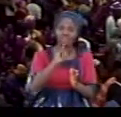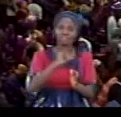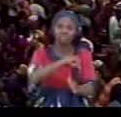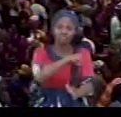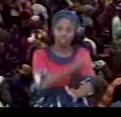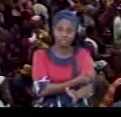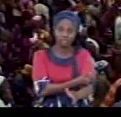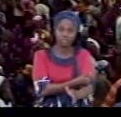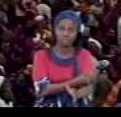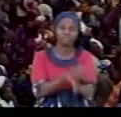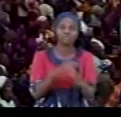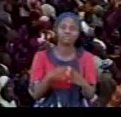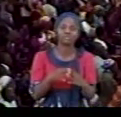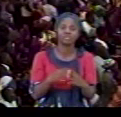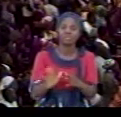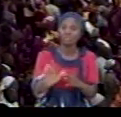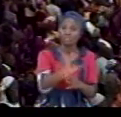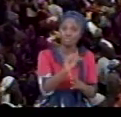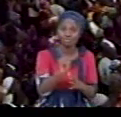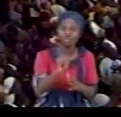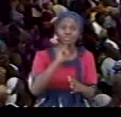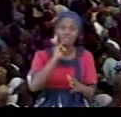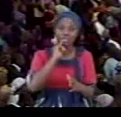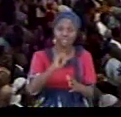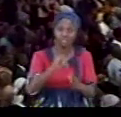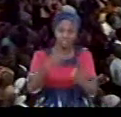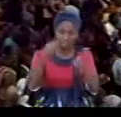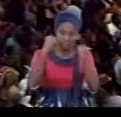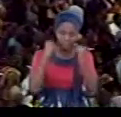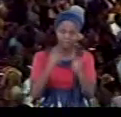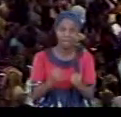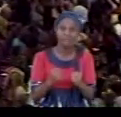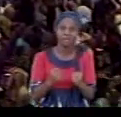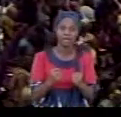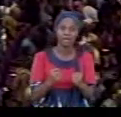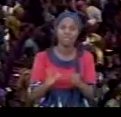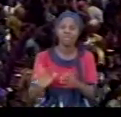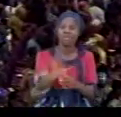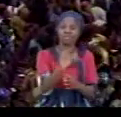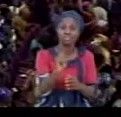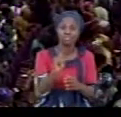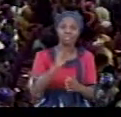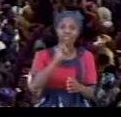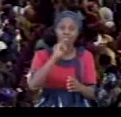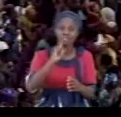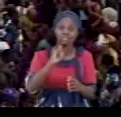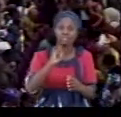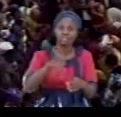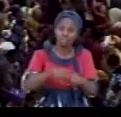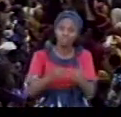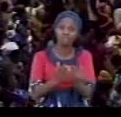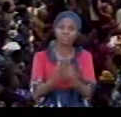authority. Yours is the power. Yours is the breakthrough.